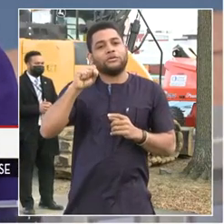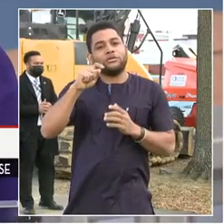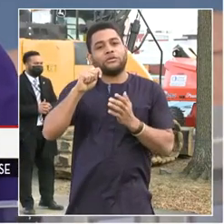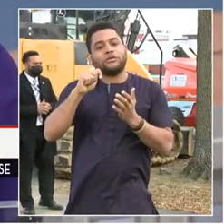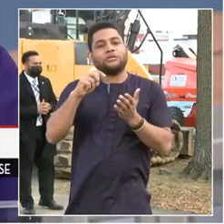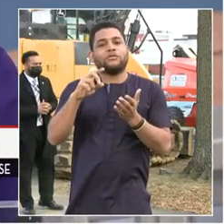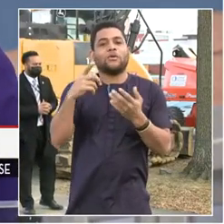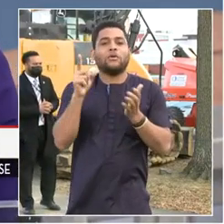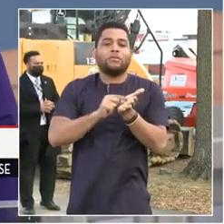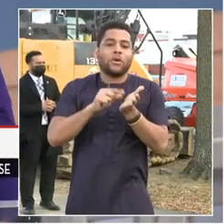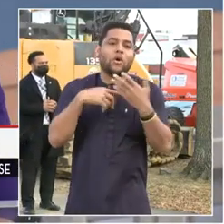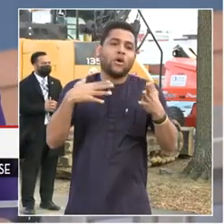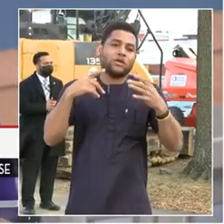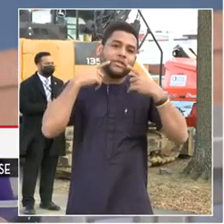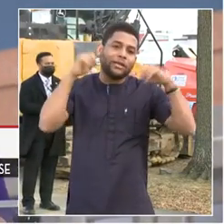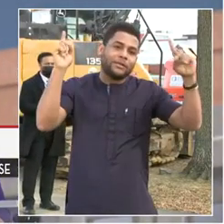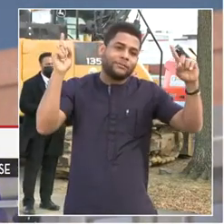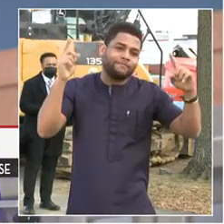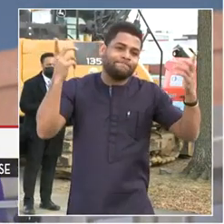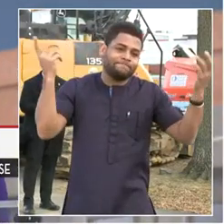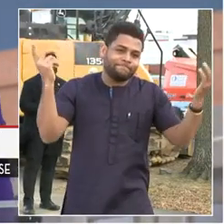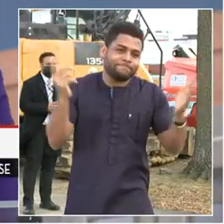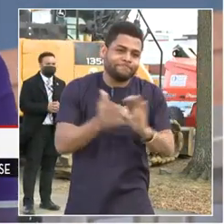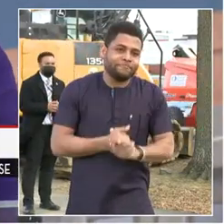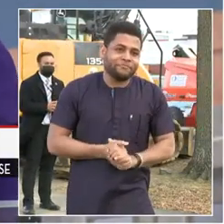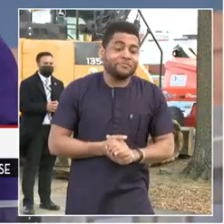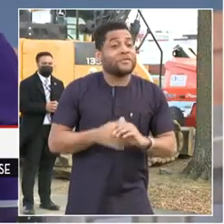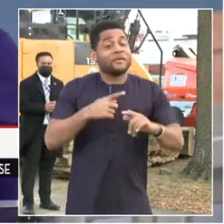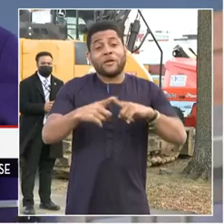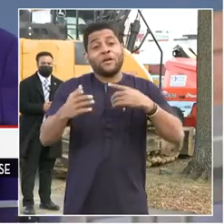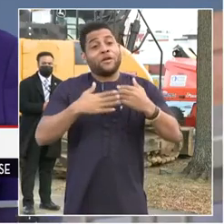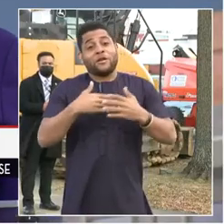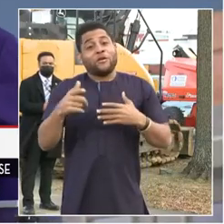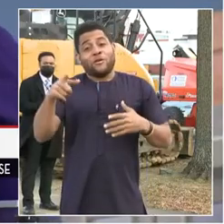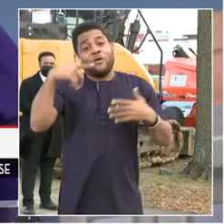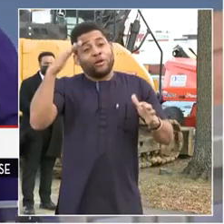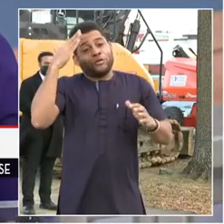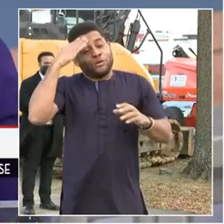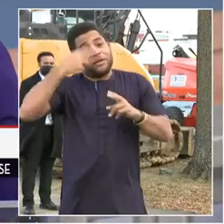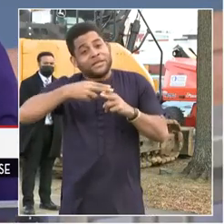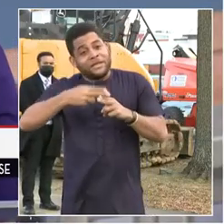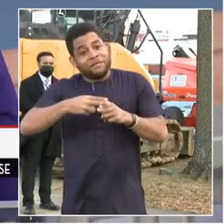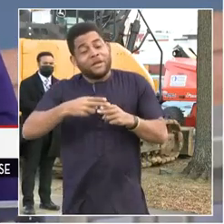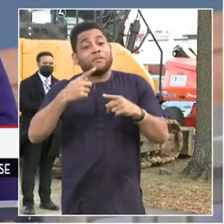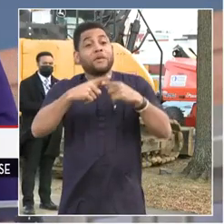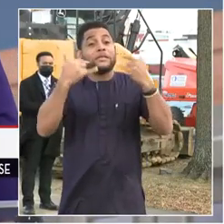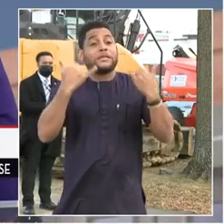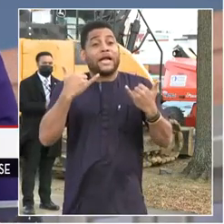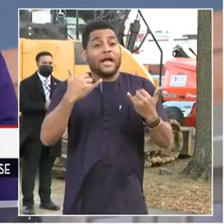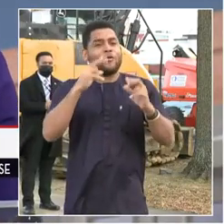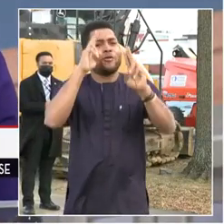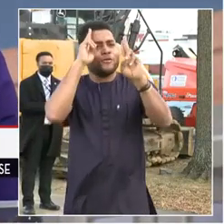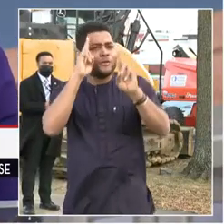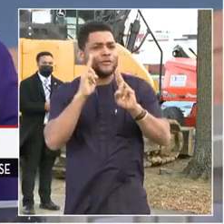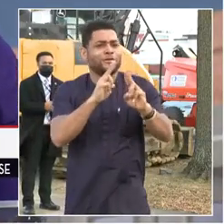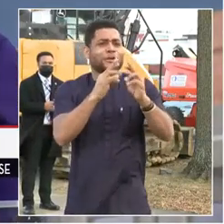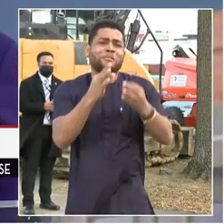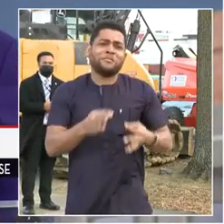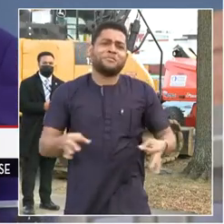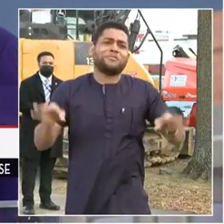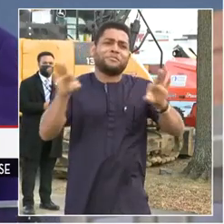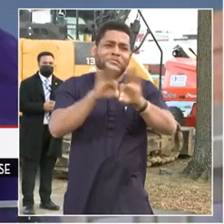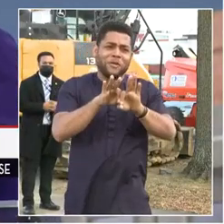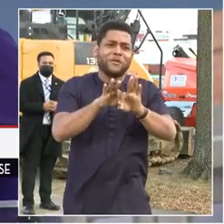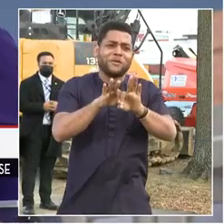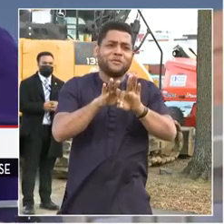So with the name, we are honoring, of course, an iconic Washingtonian, but we're not just honoring one